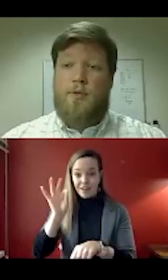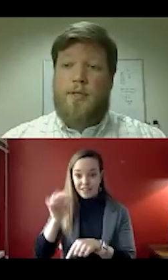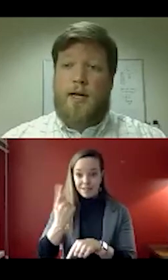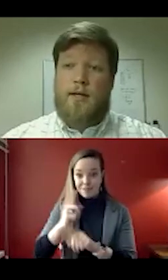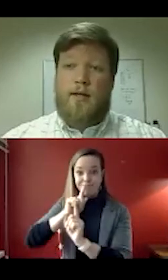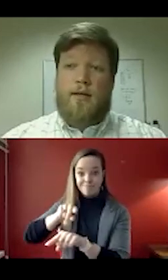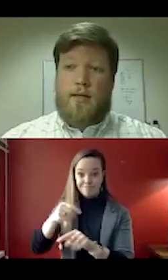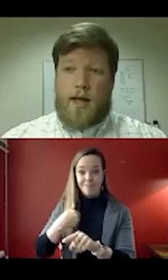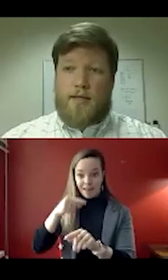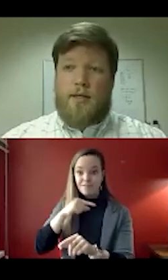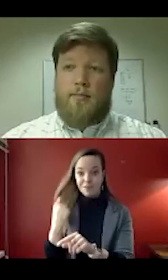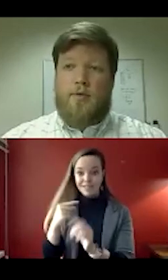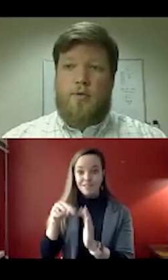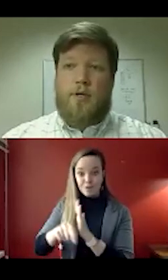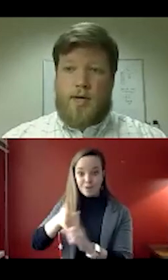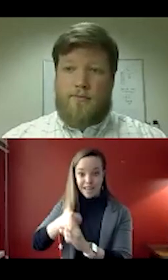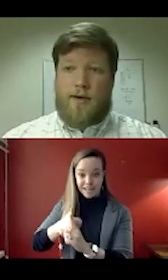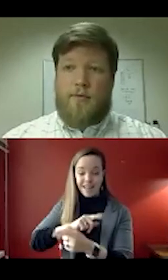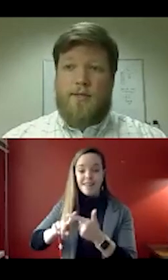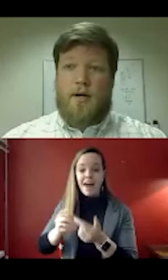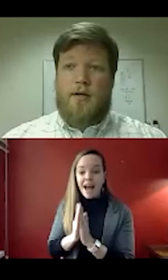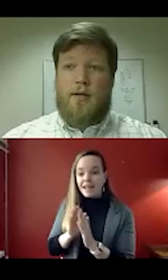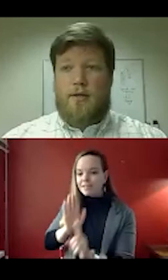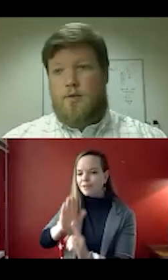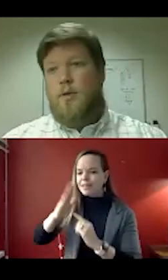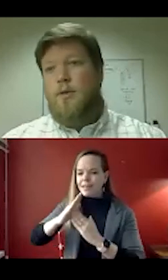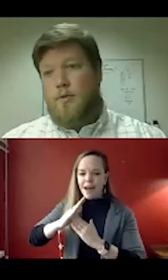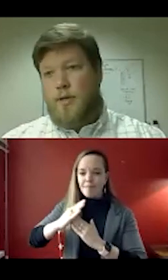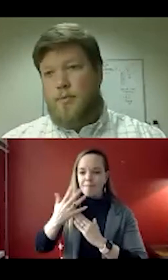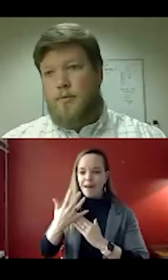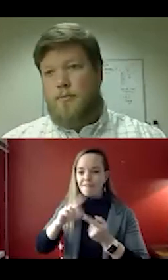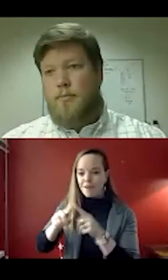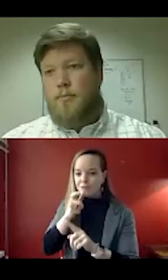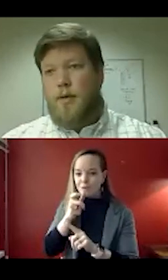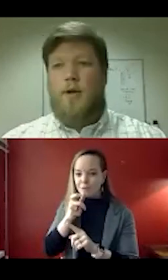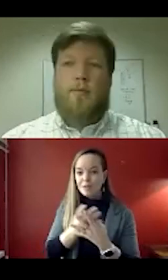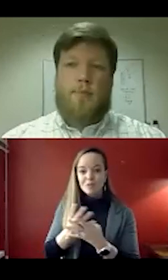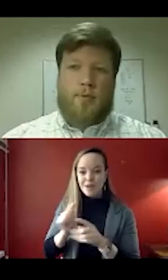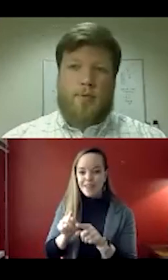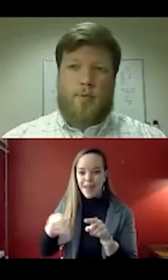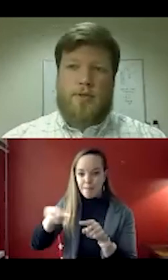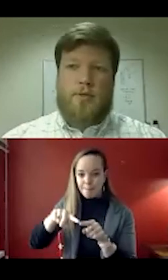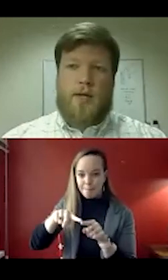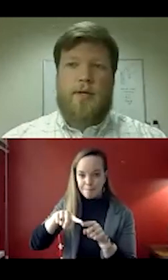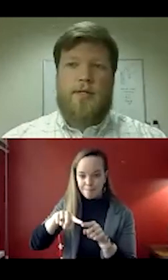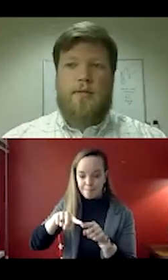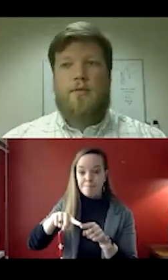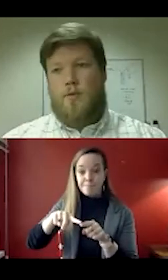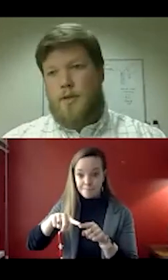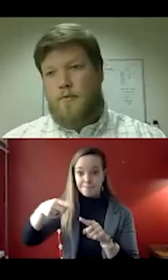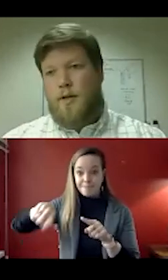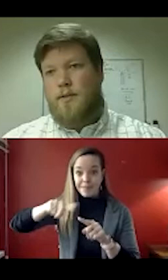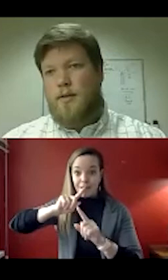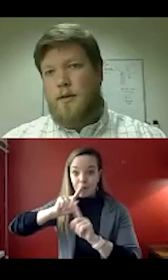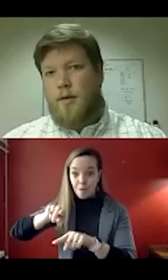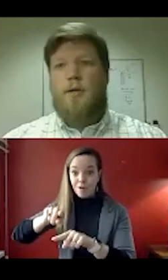for suicide. Then ask them who their top 5 friends are, screen those people. Among the people who report suicide risk, screen